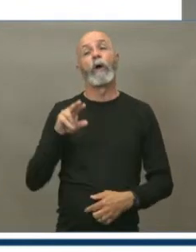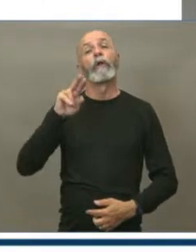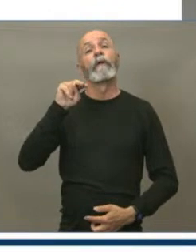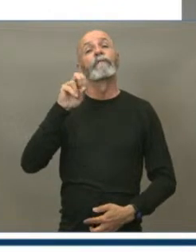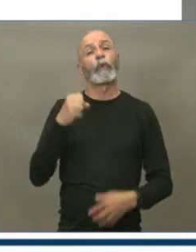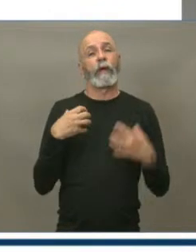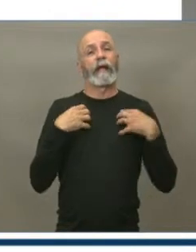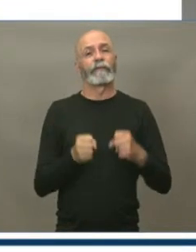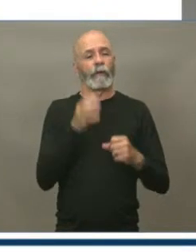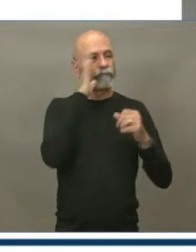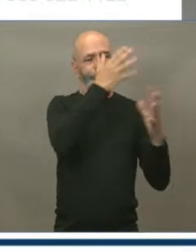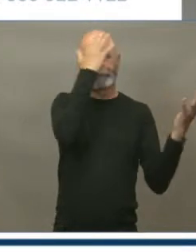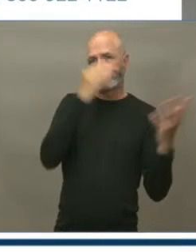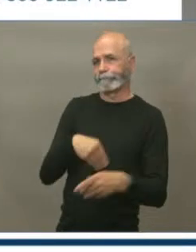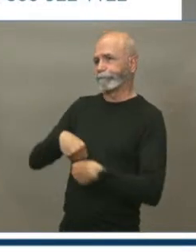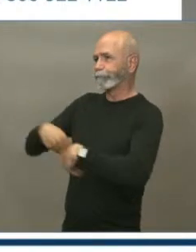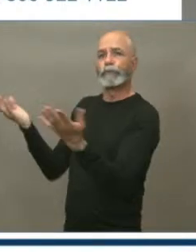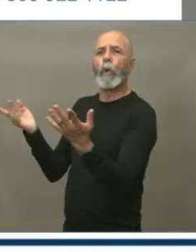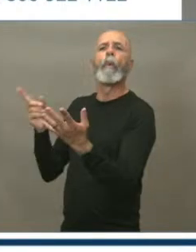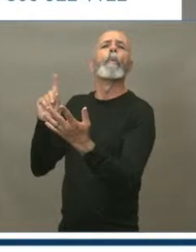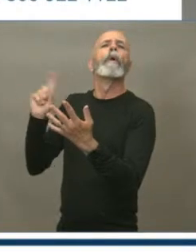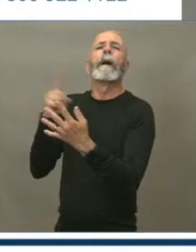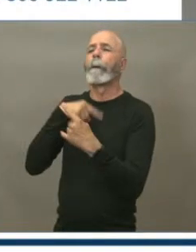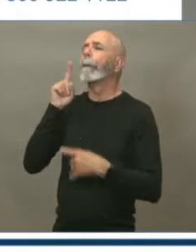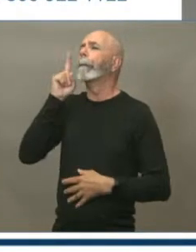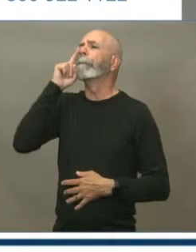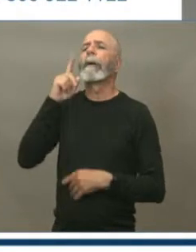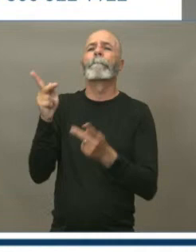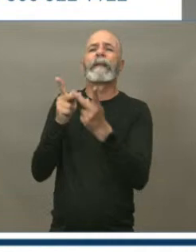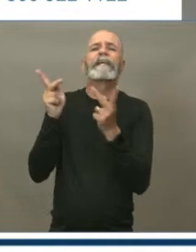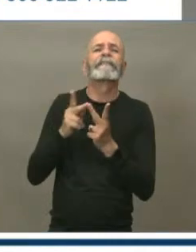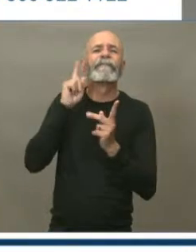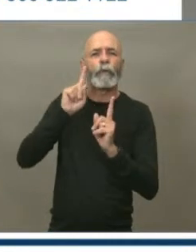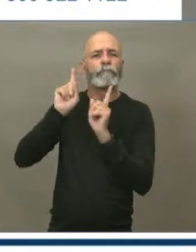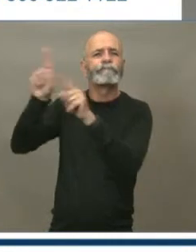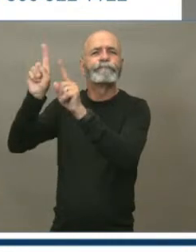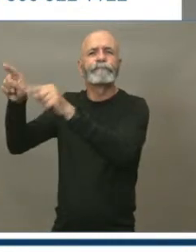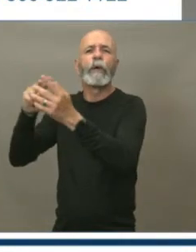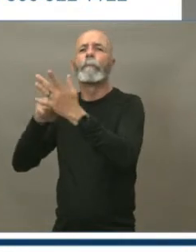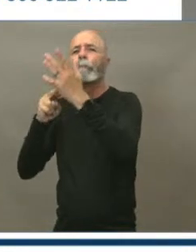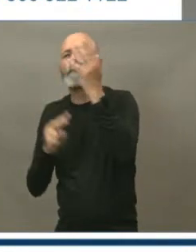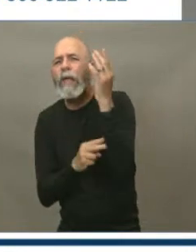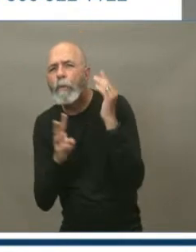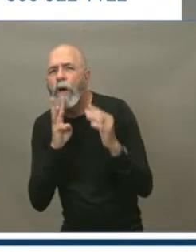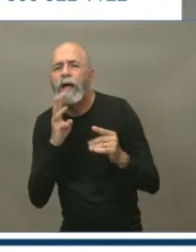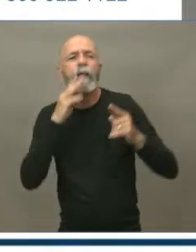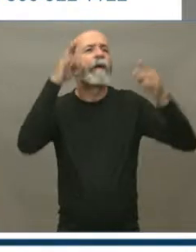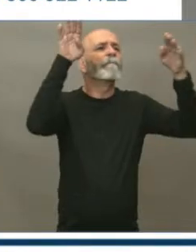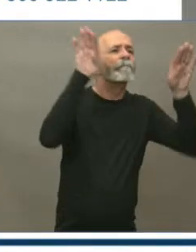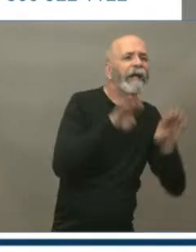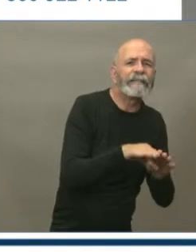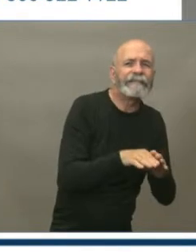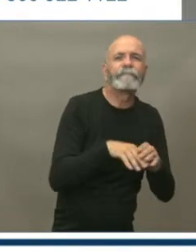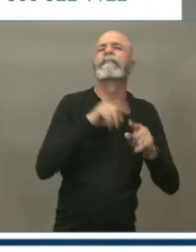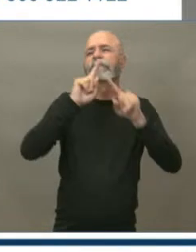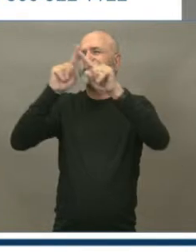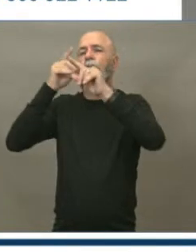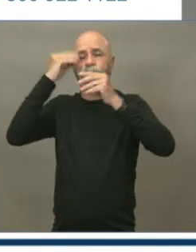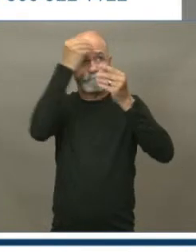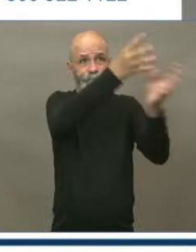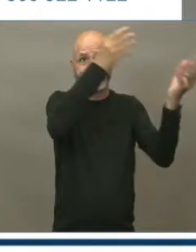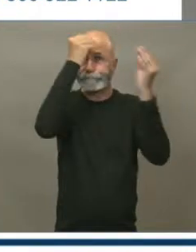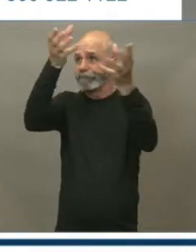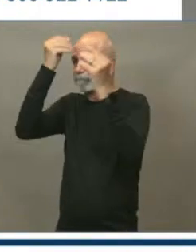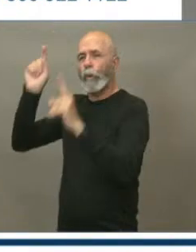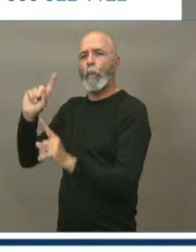soon about testing options in these communities. Testing helps us identify and isolate positive cases and